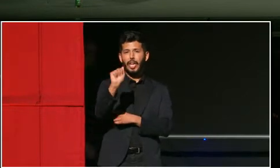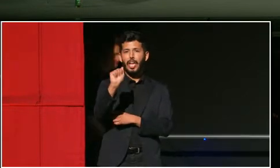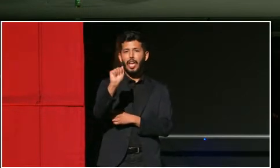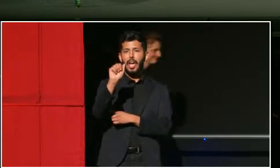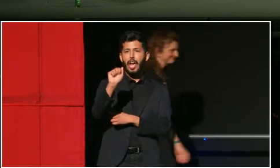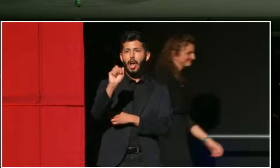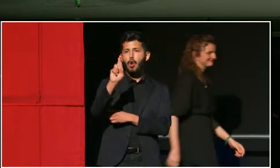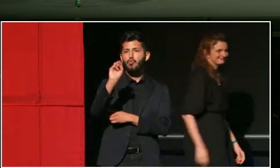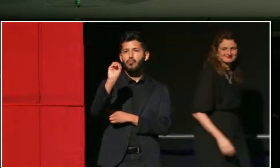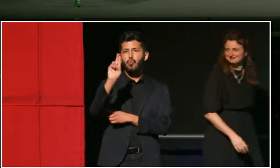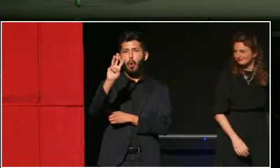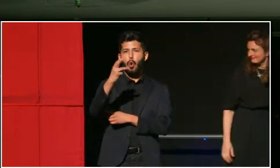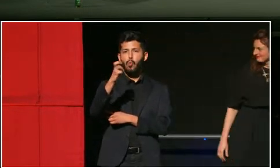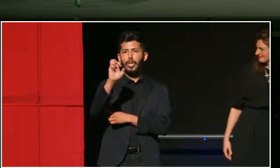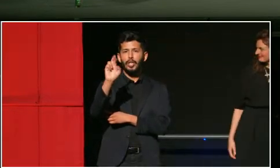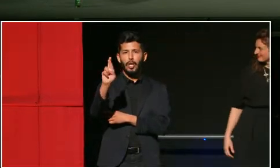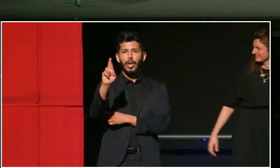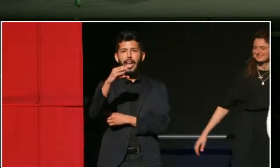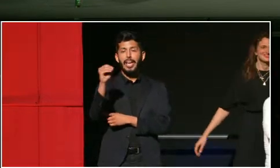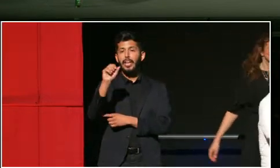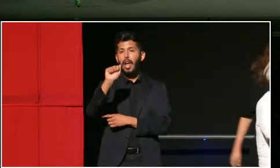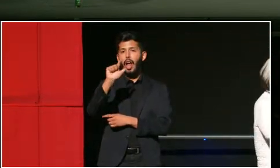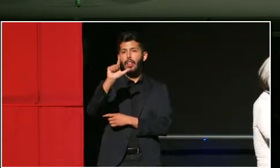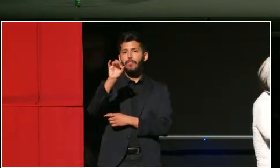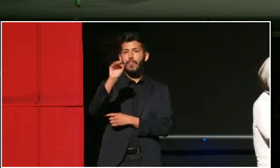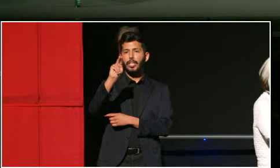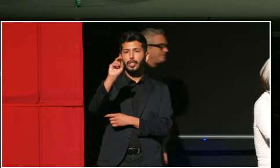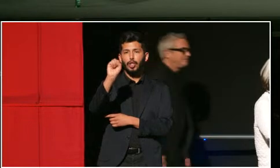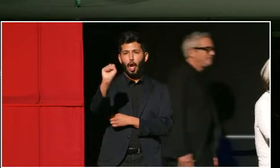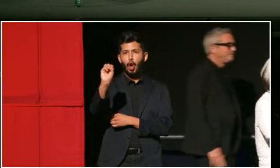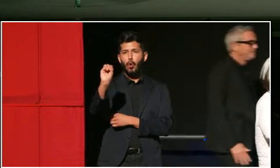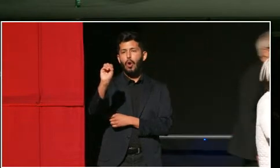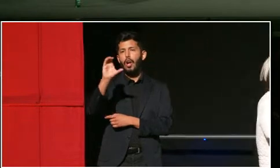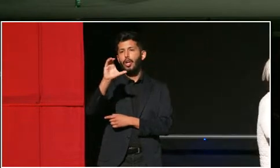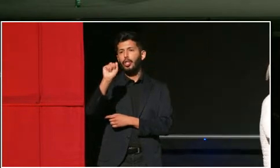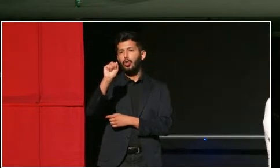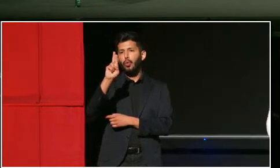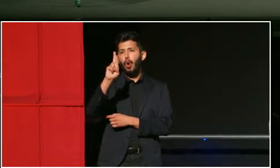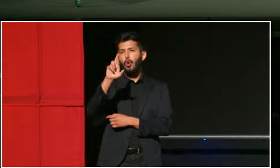Rohrwacher and her producer, Alfonso Cuarón.